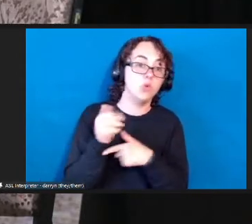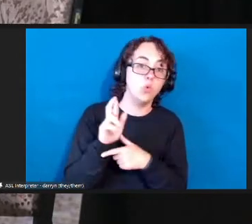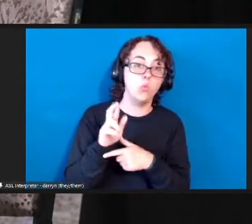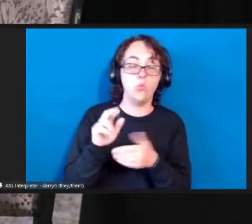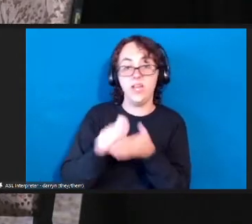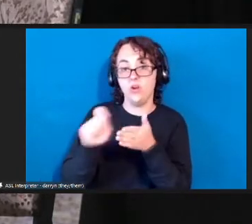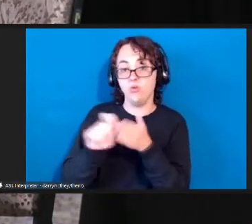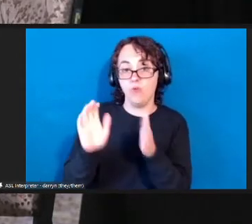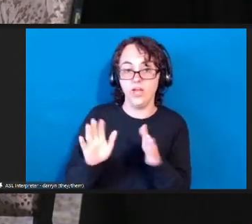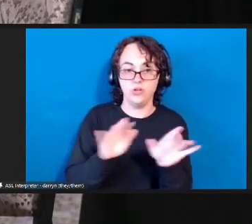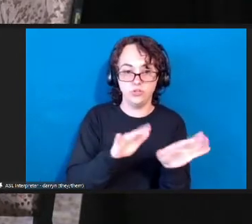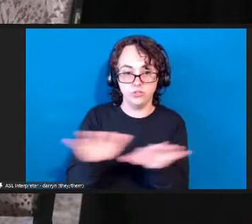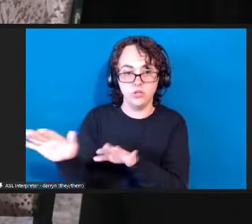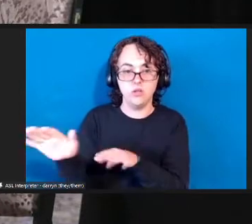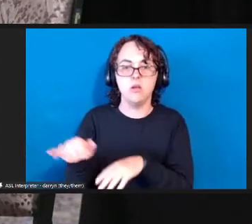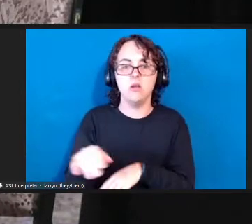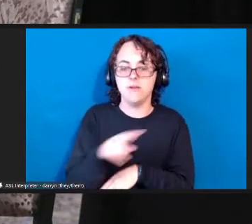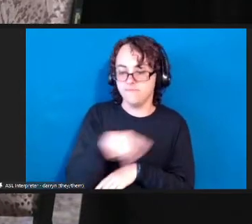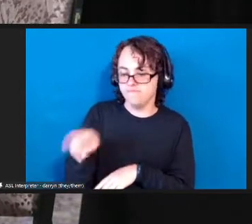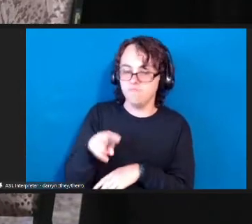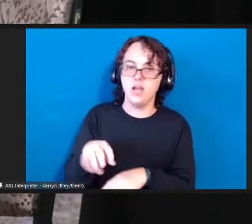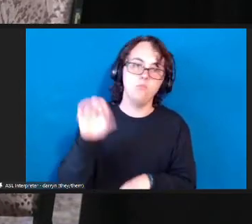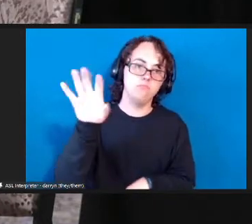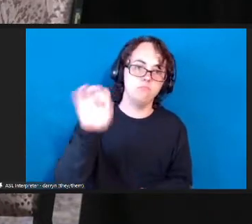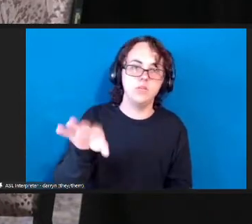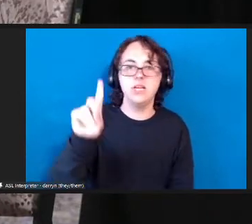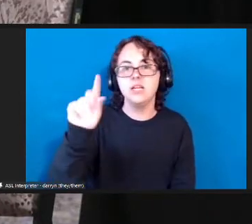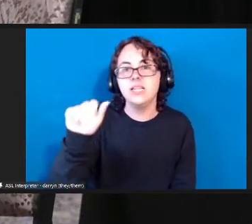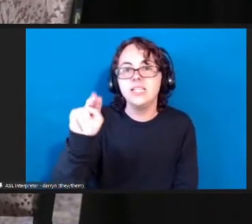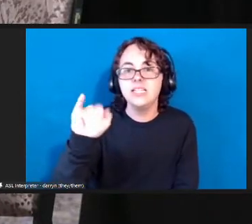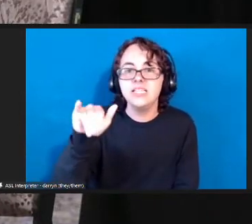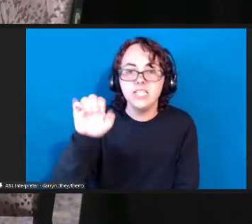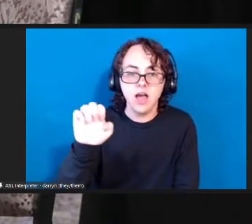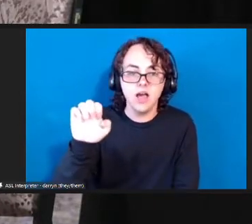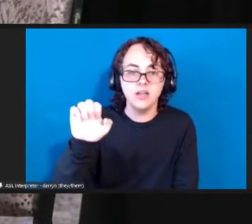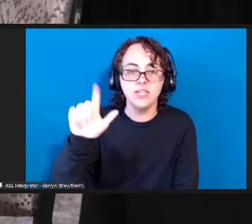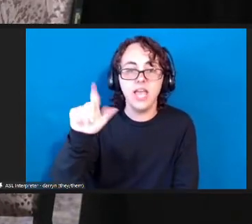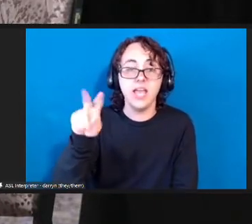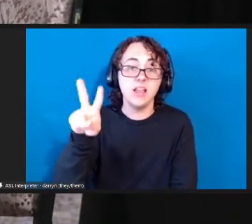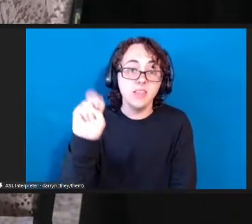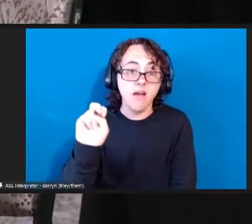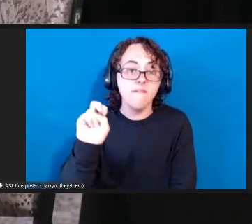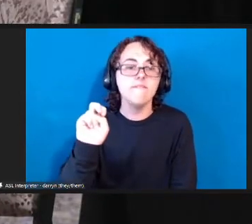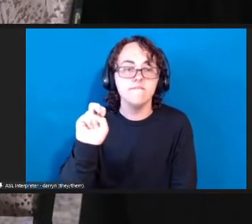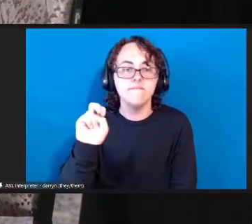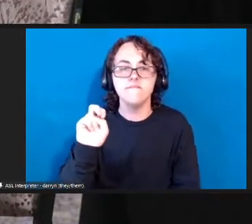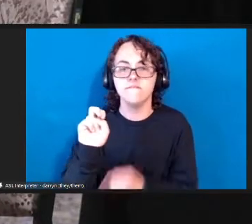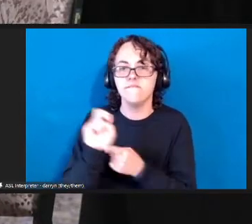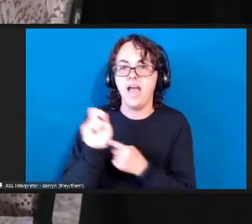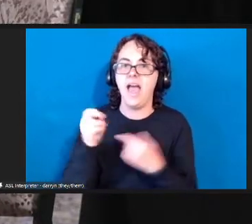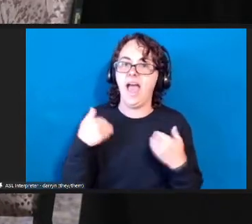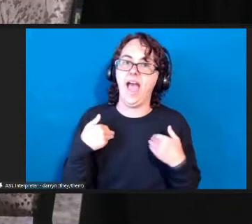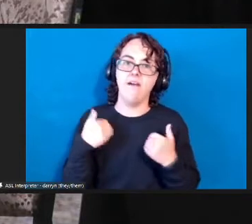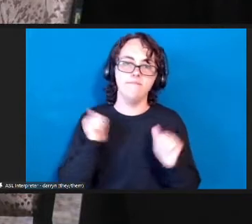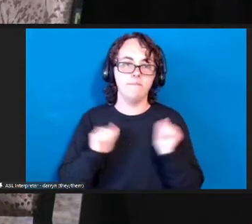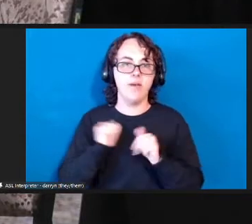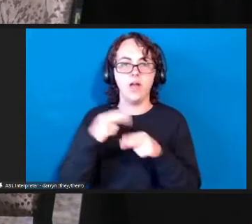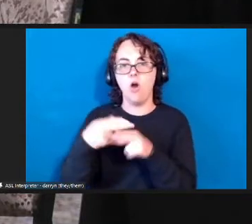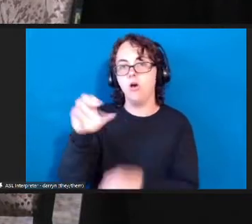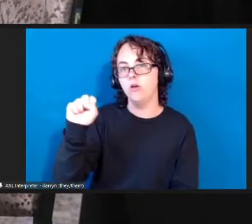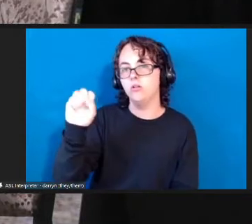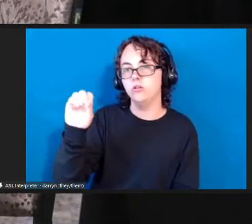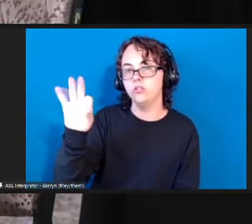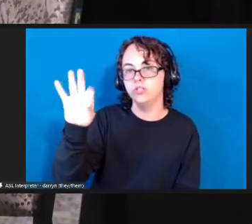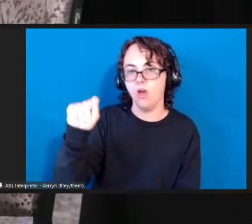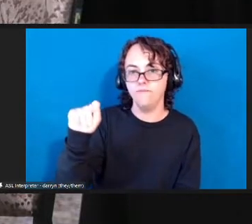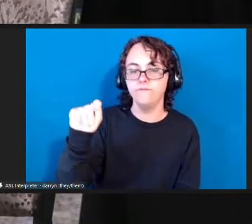two of them now. One of them is Danye Love, whose piece Soft is at MCC right now. And another writer